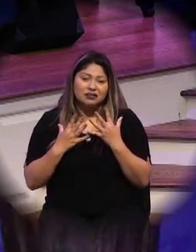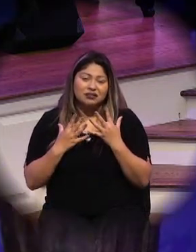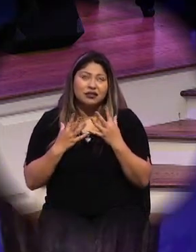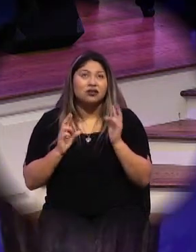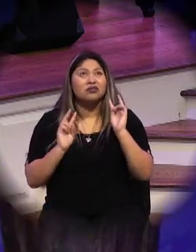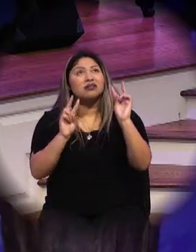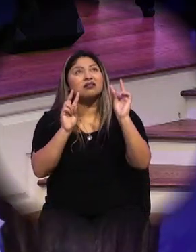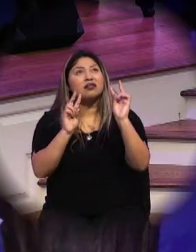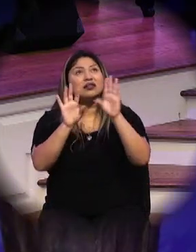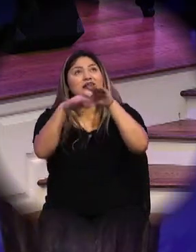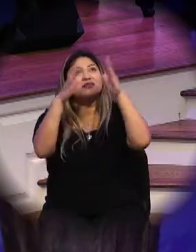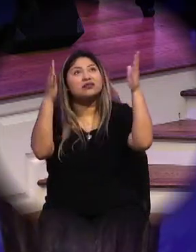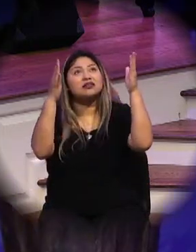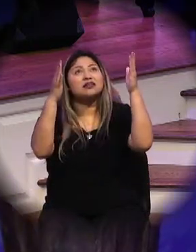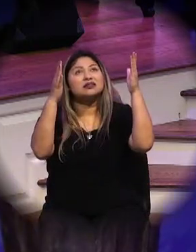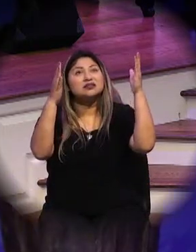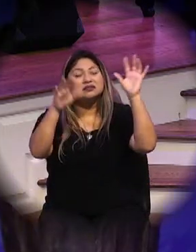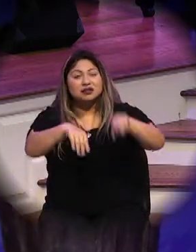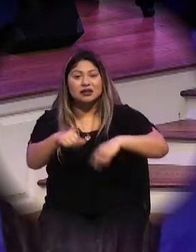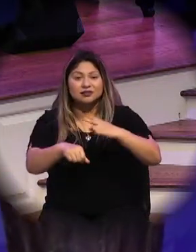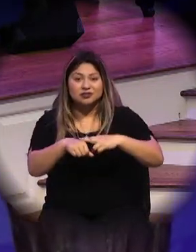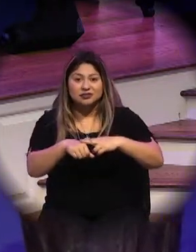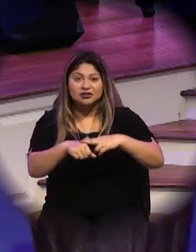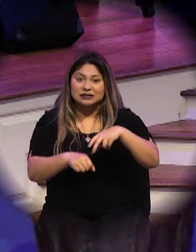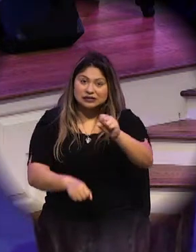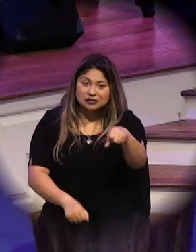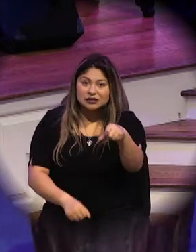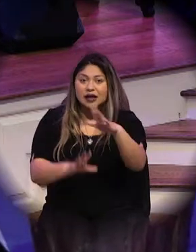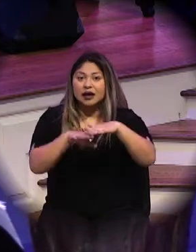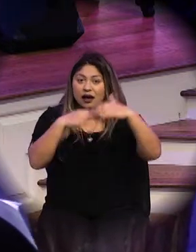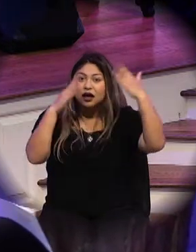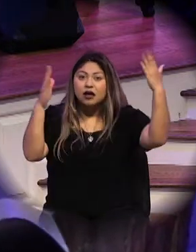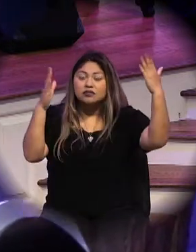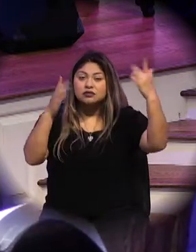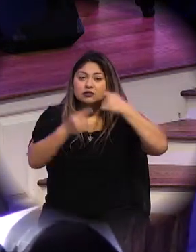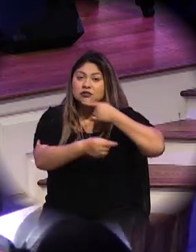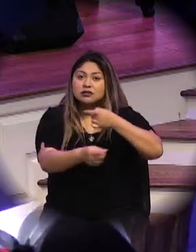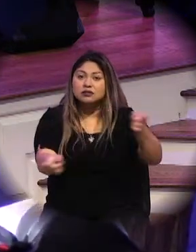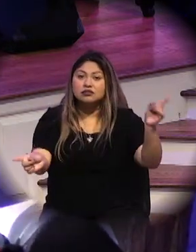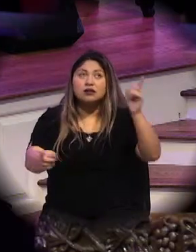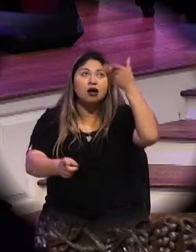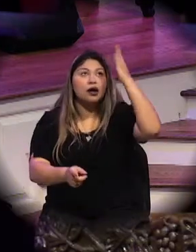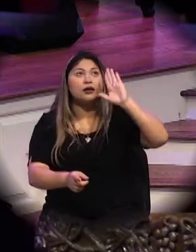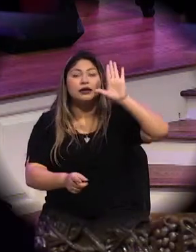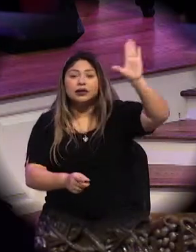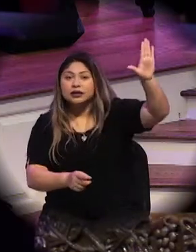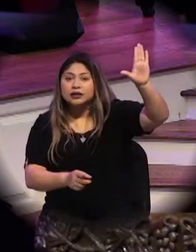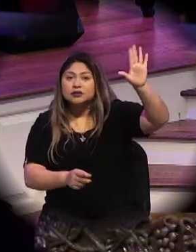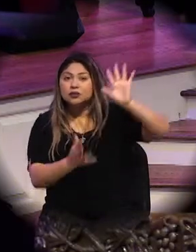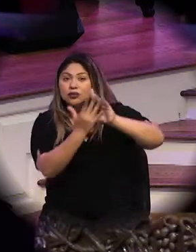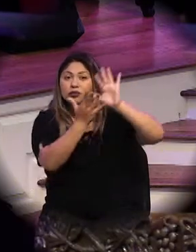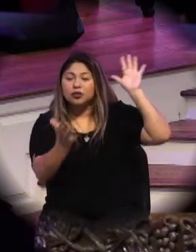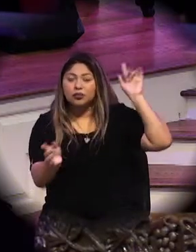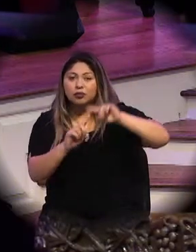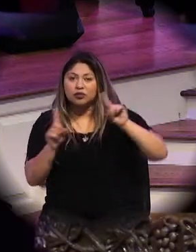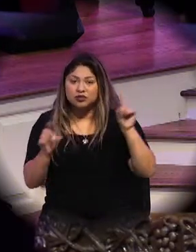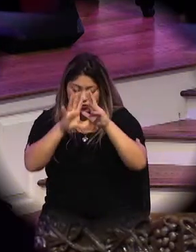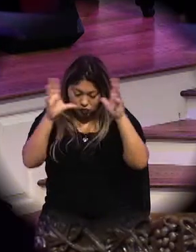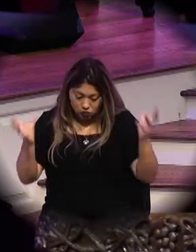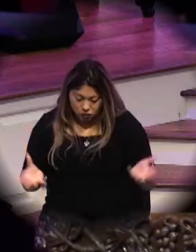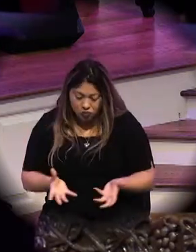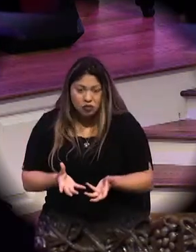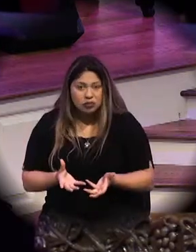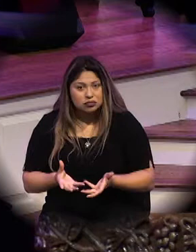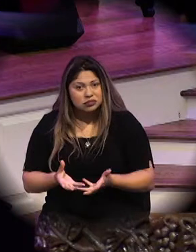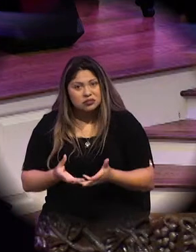when we look out into nature, yes, the heavens declare the glory of God, but because of the brokenness of this world, it